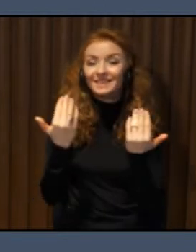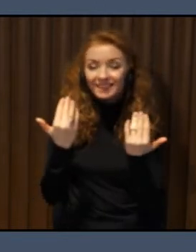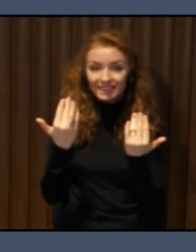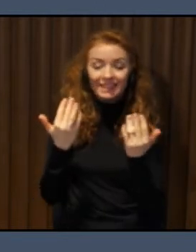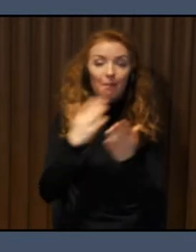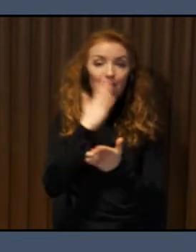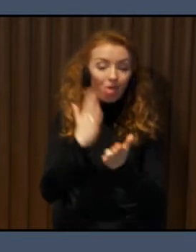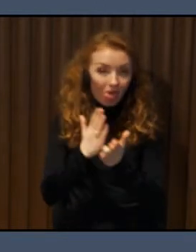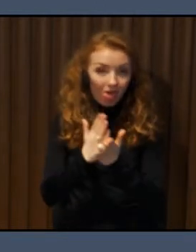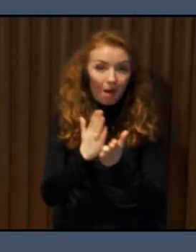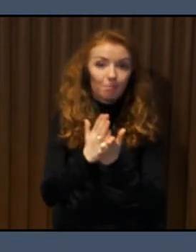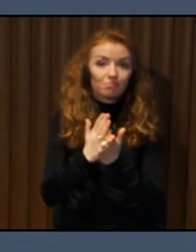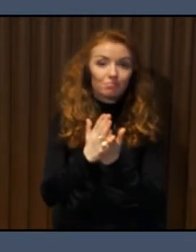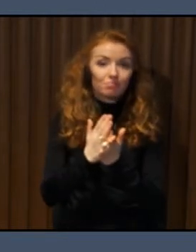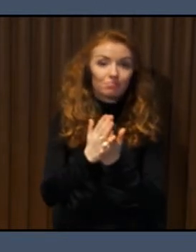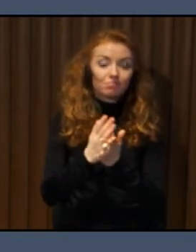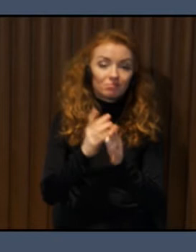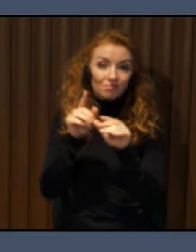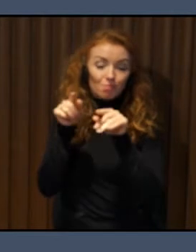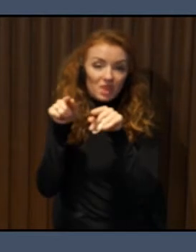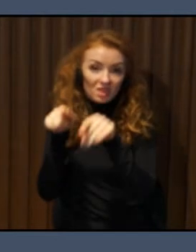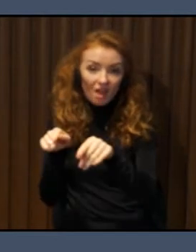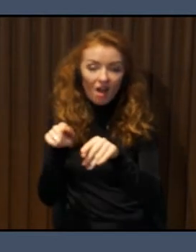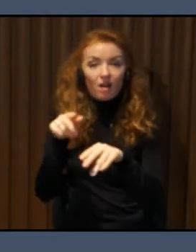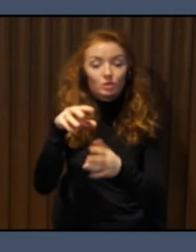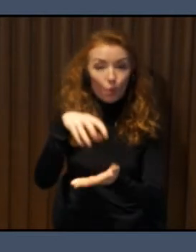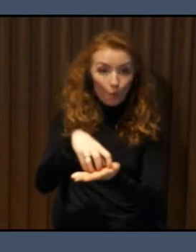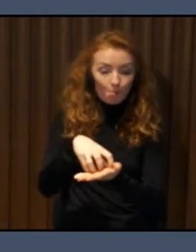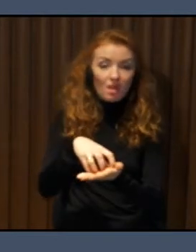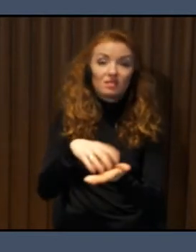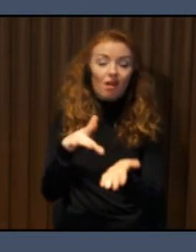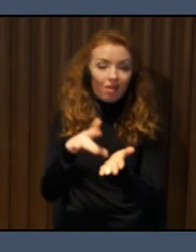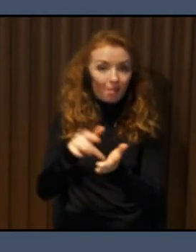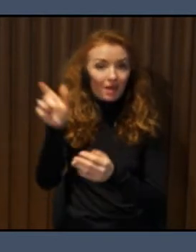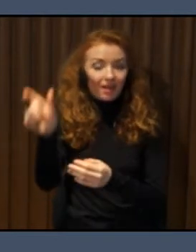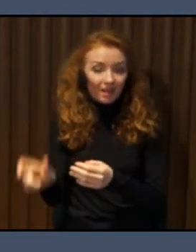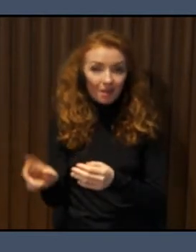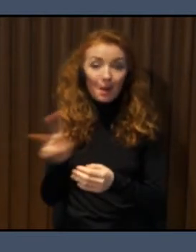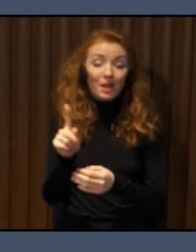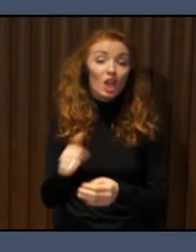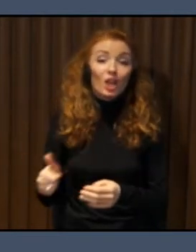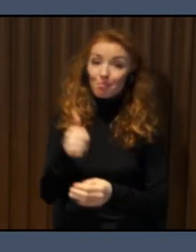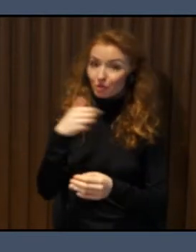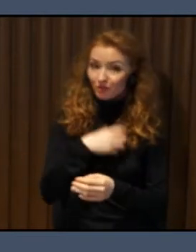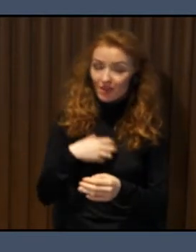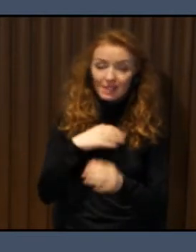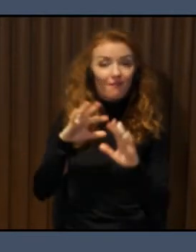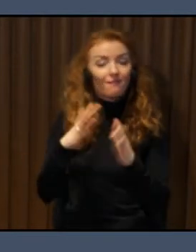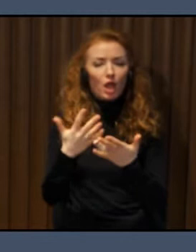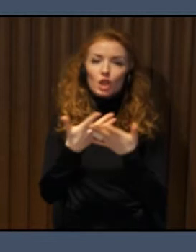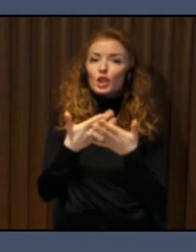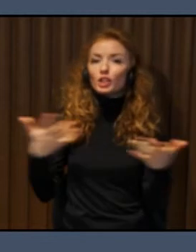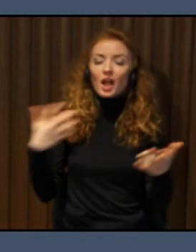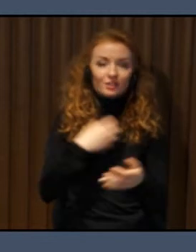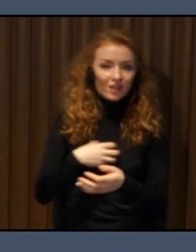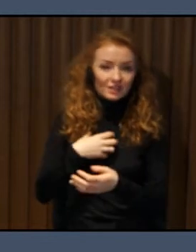and every one of us has special needs or different needs. And the needs of a wheelchair is not the same of a need of a